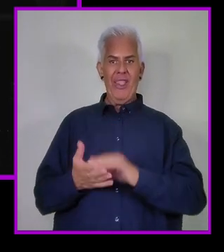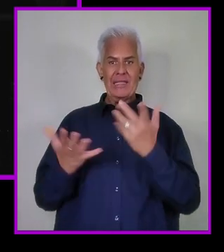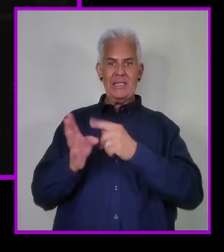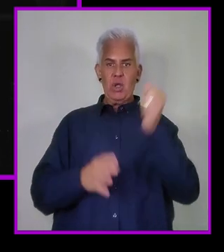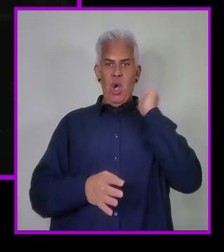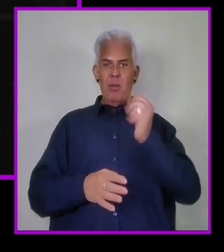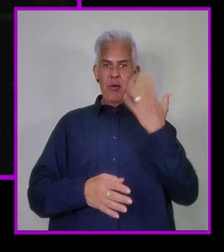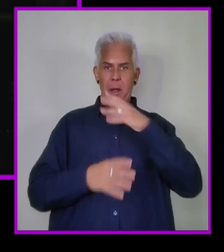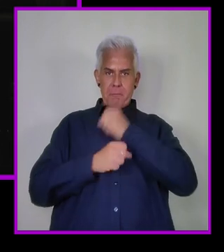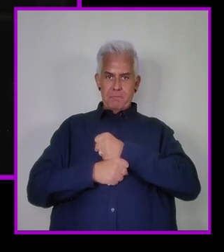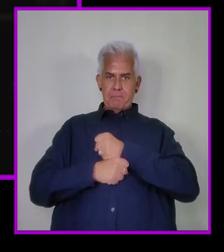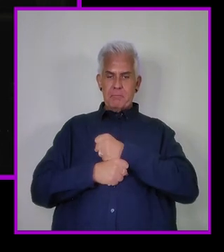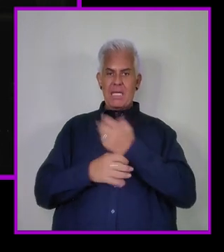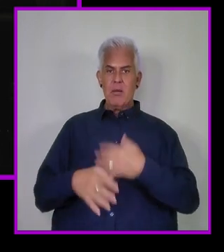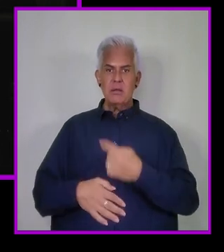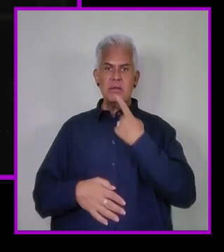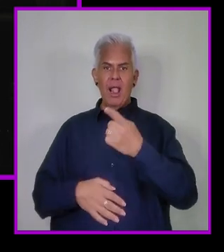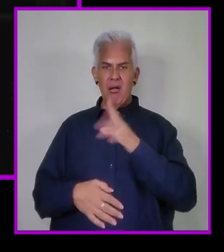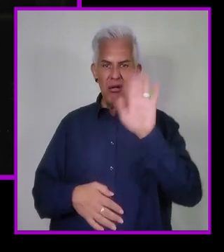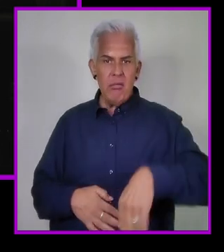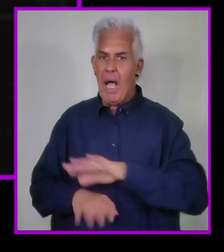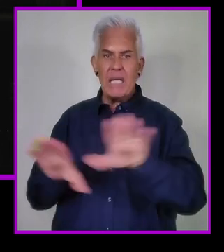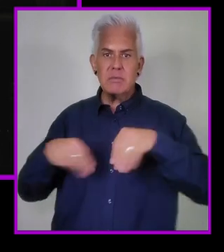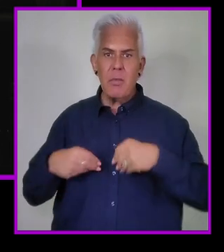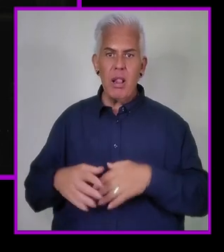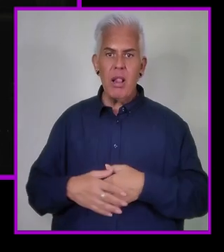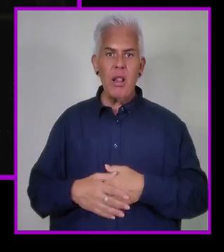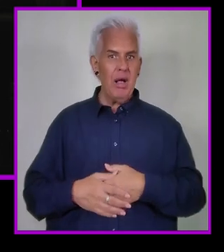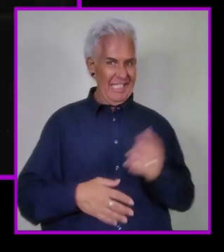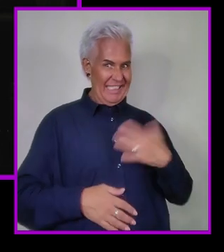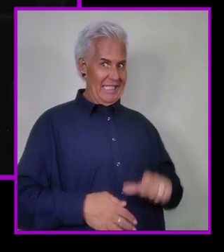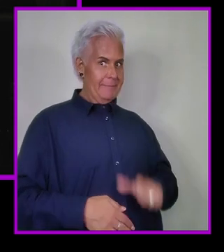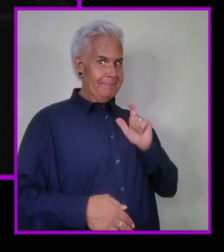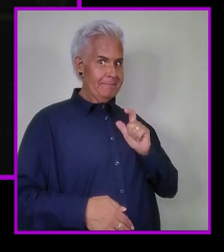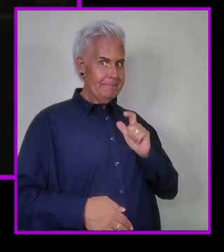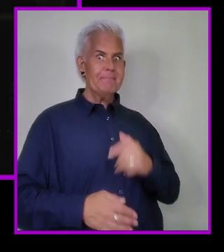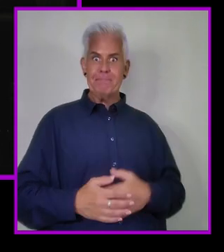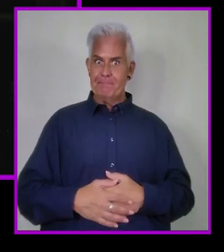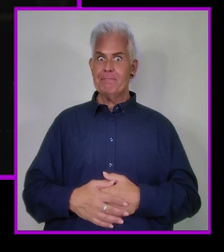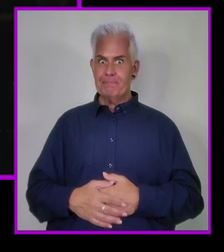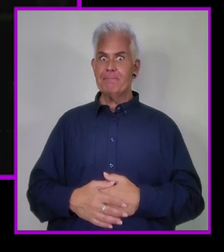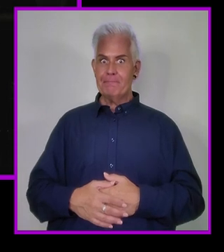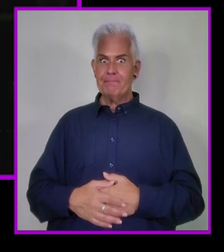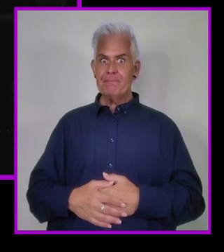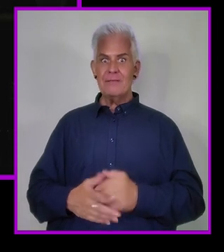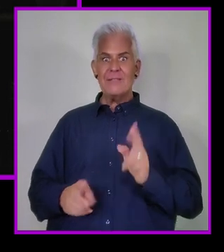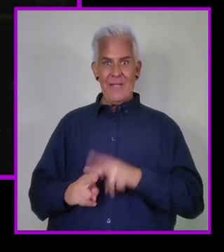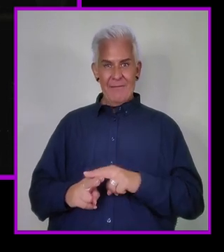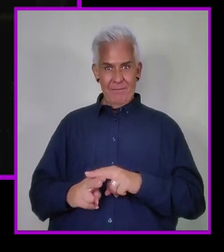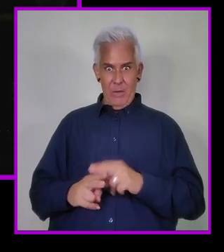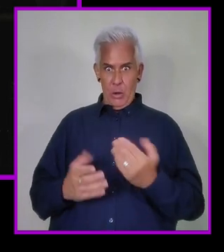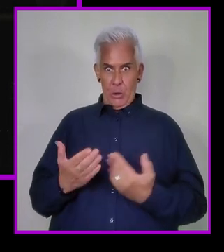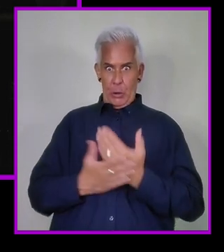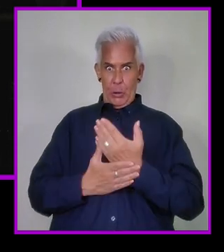say to people, that's not on. Yeah. But that takes confidence, doesn't it? Yeah, it does. And I feel, you know, if you're 1-2 years into this industry